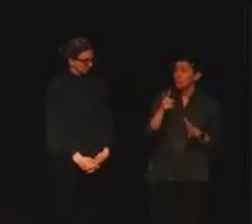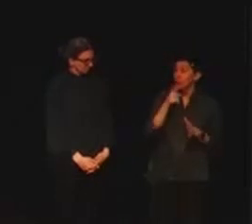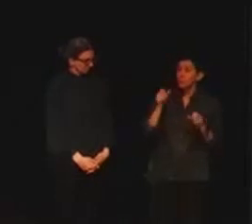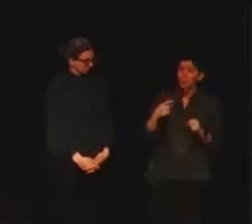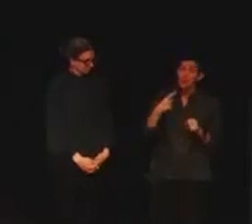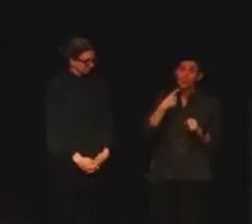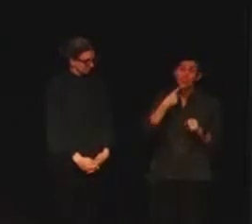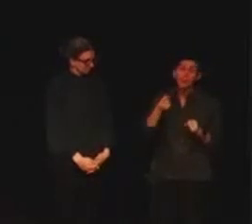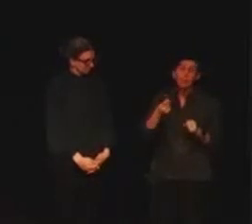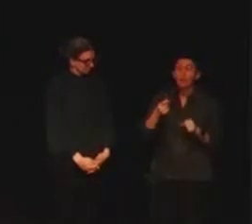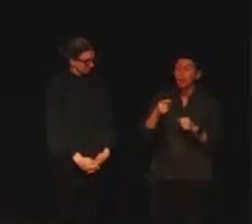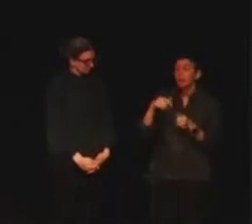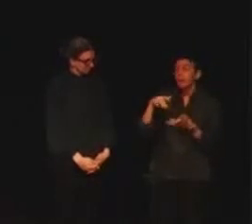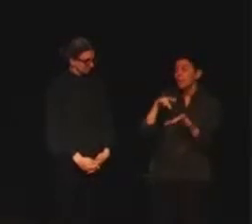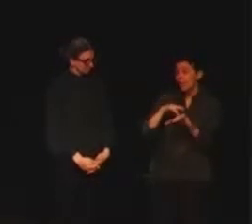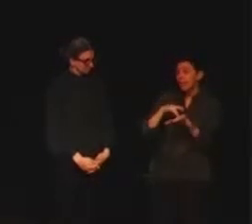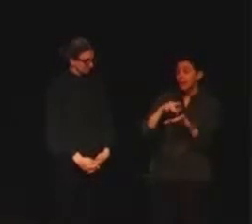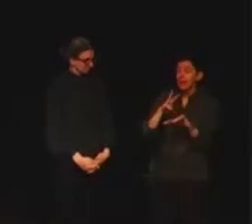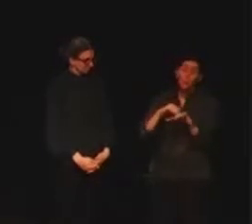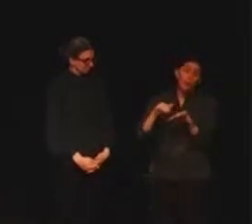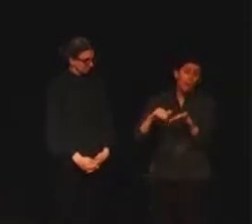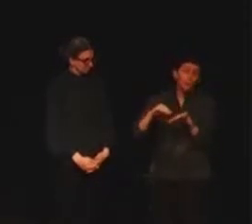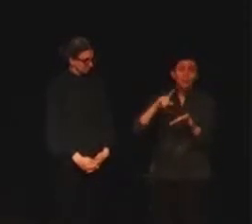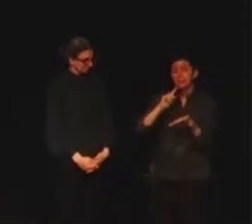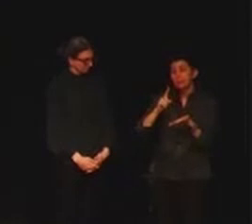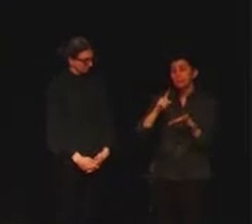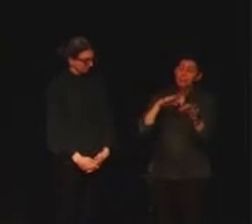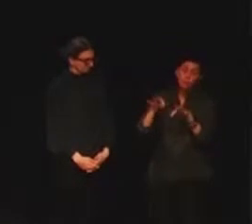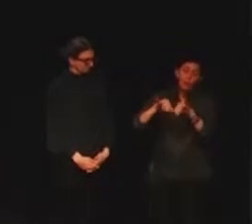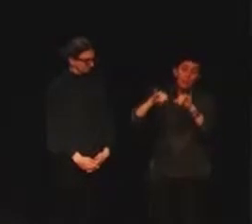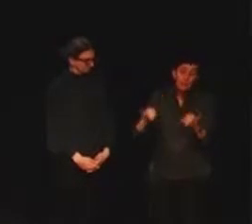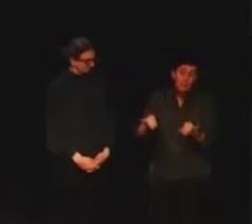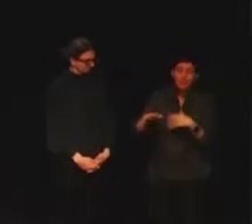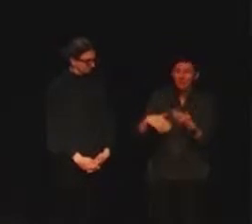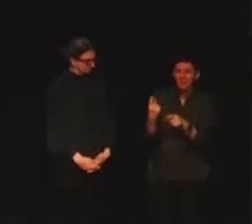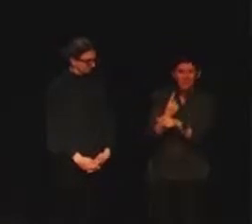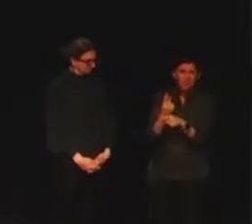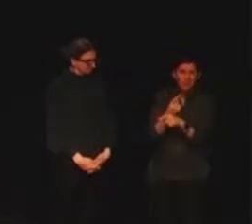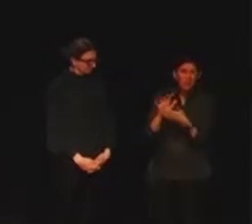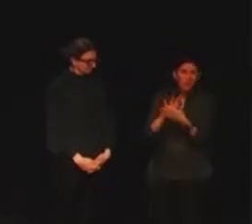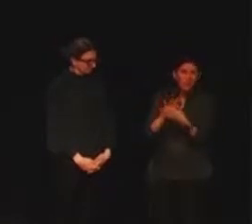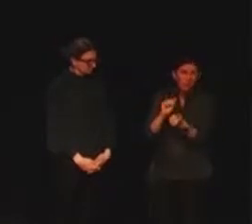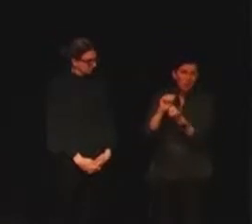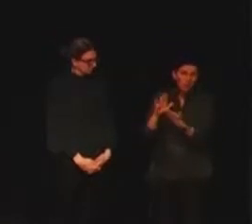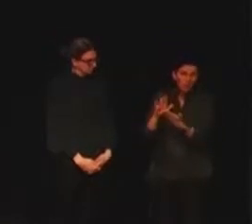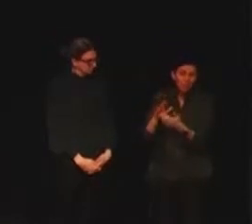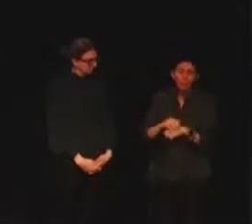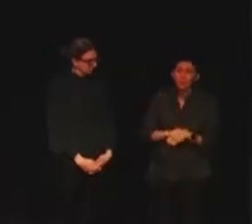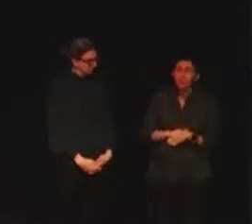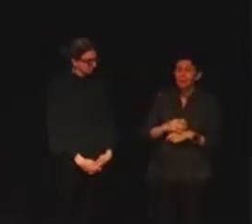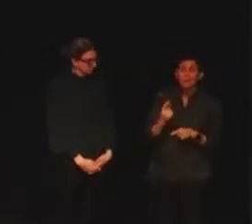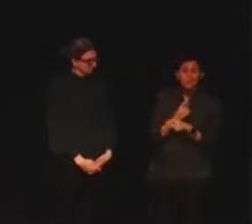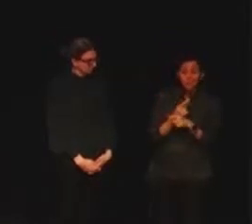what they are and who they're for and describe the system. Typical film, maybe to approach cerebral palsy would